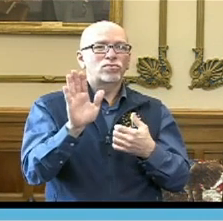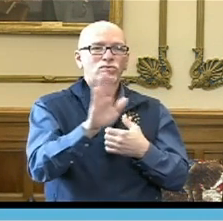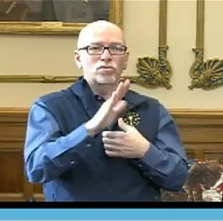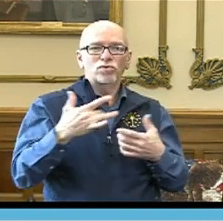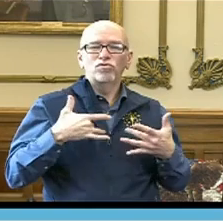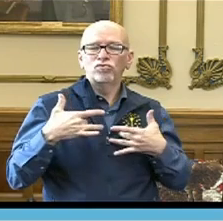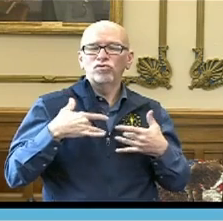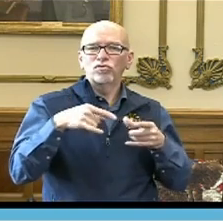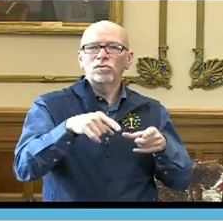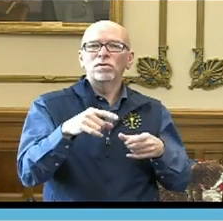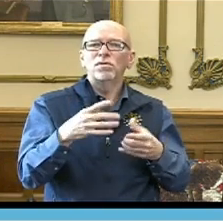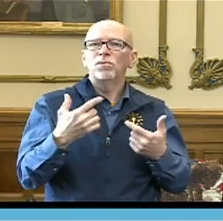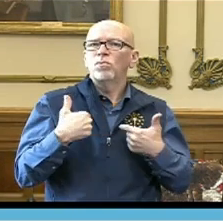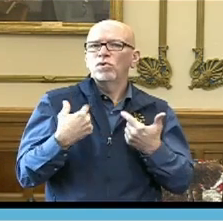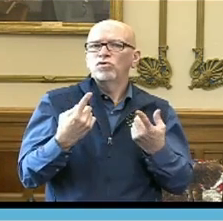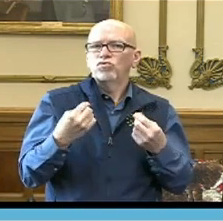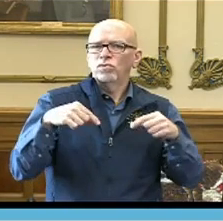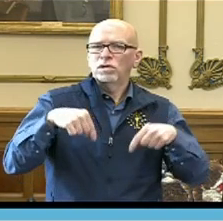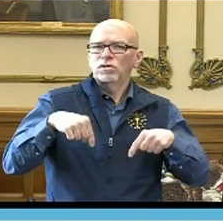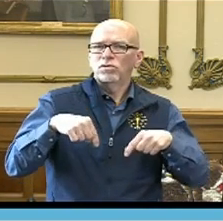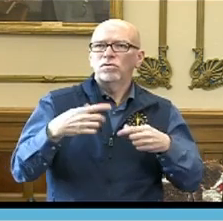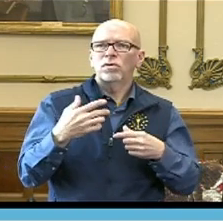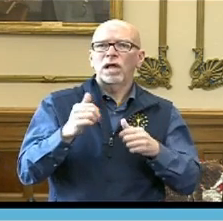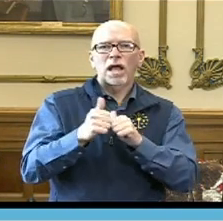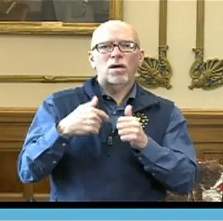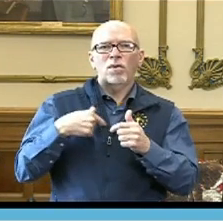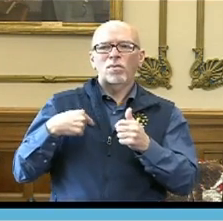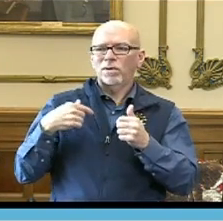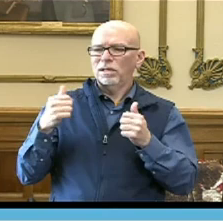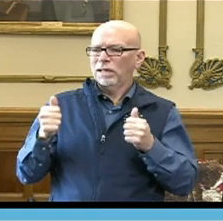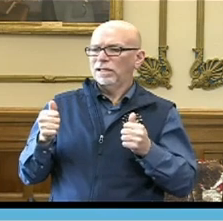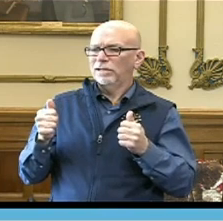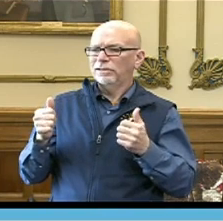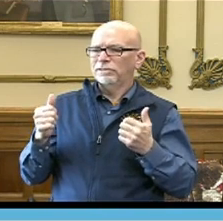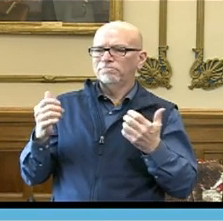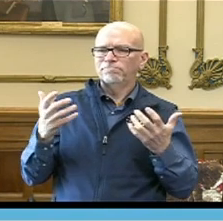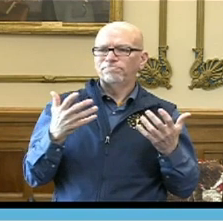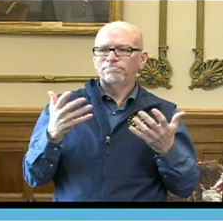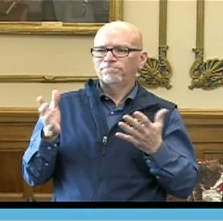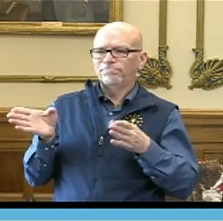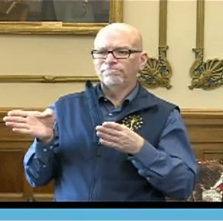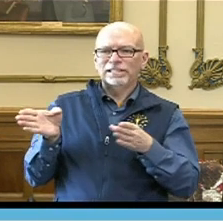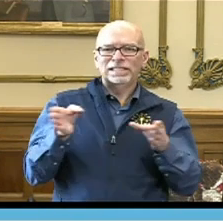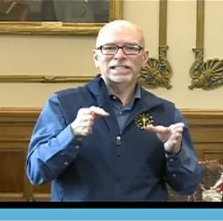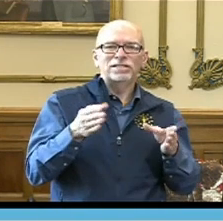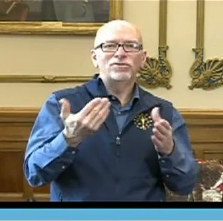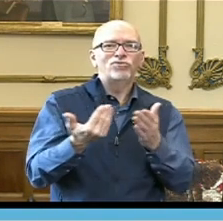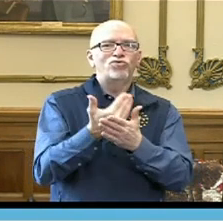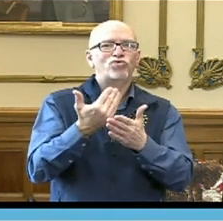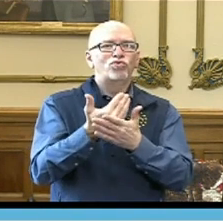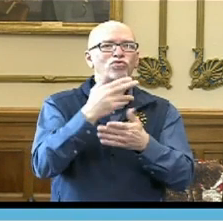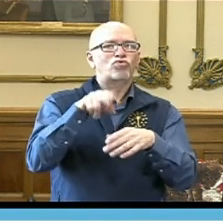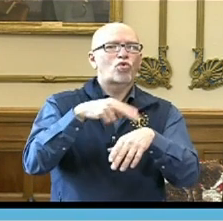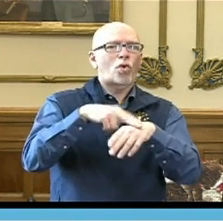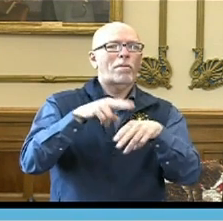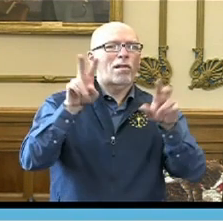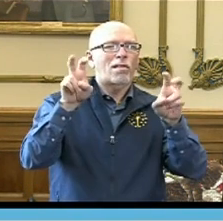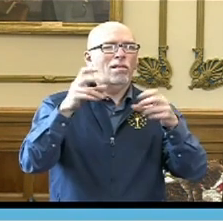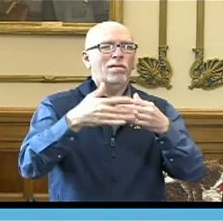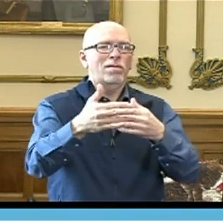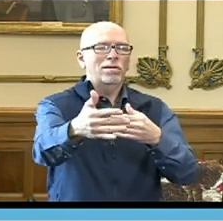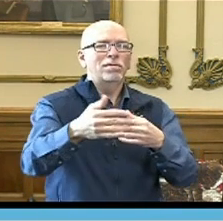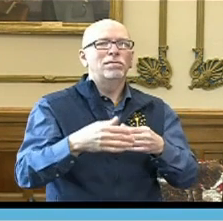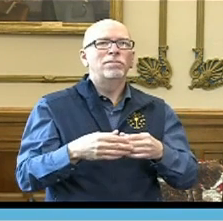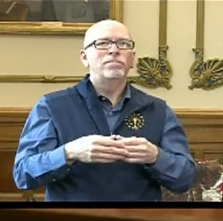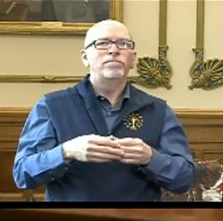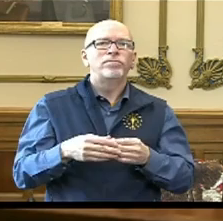is what do we do here to kind of pivot to this new normal that we got to get used to, where